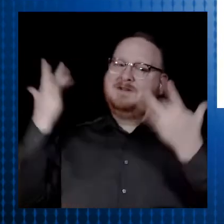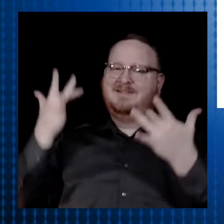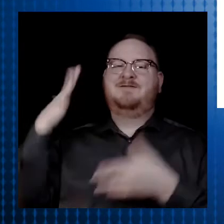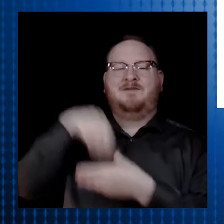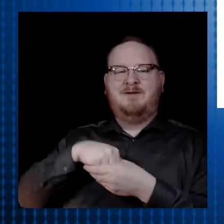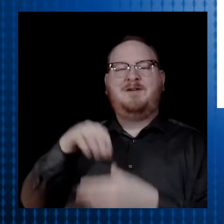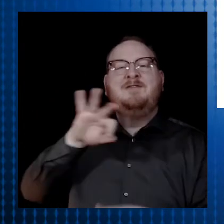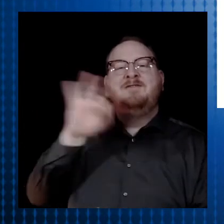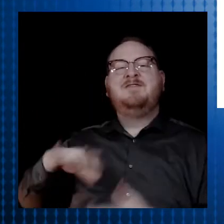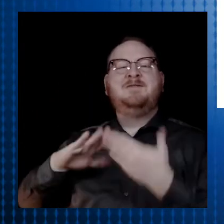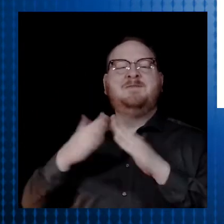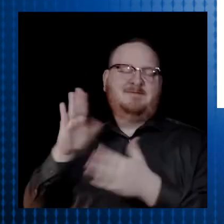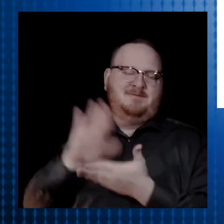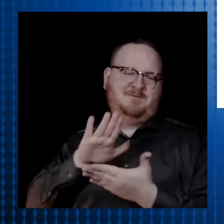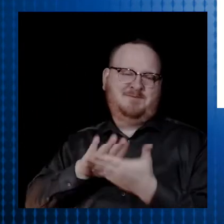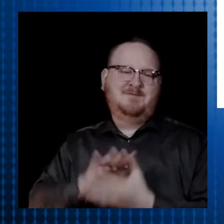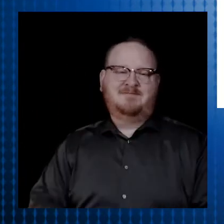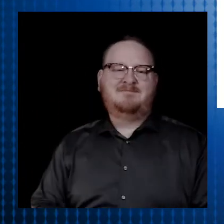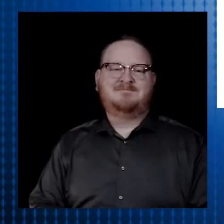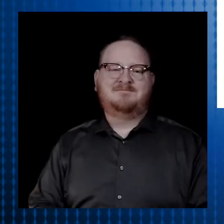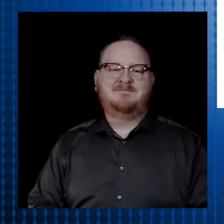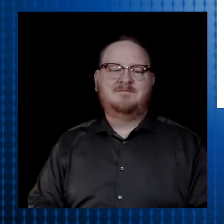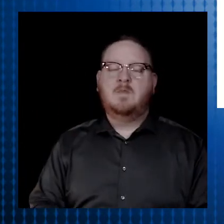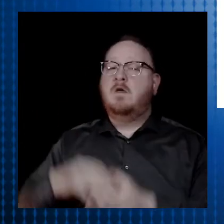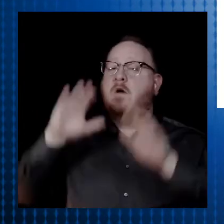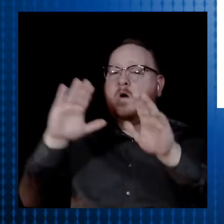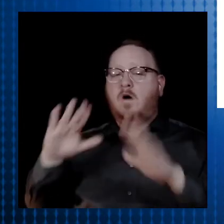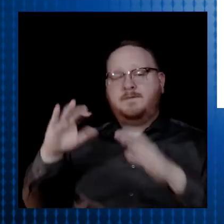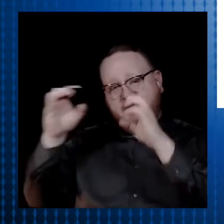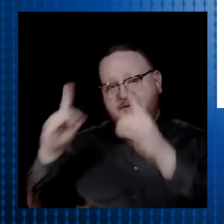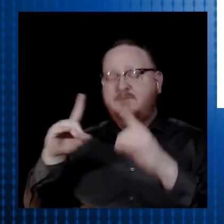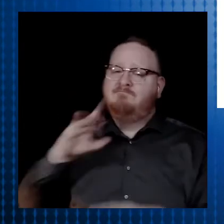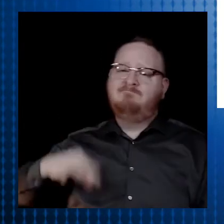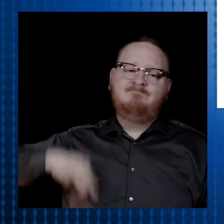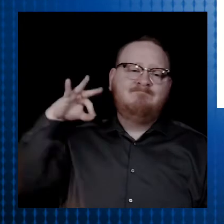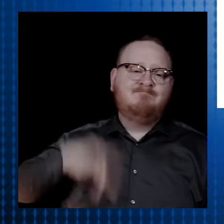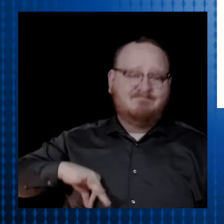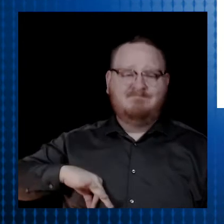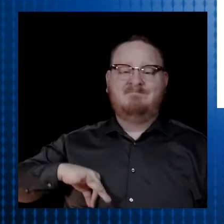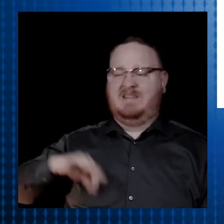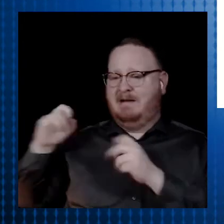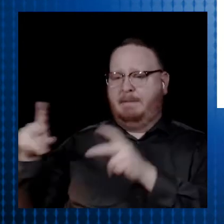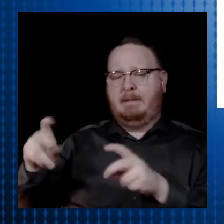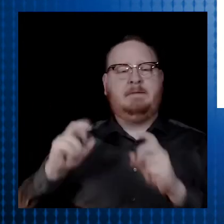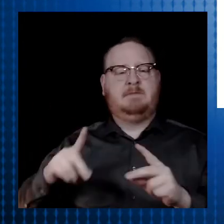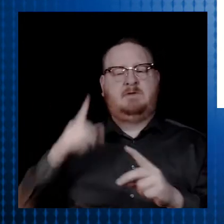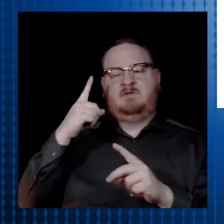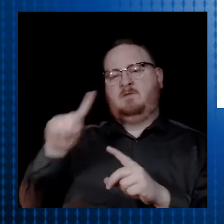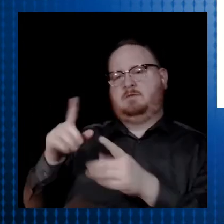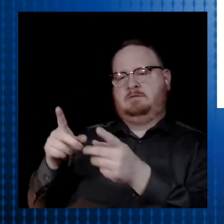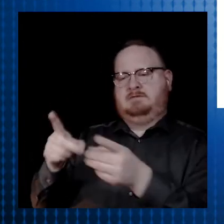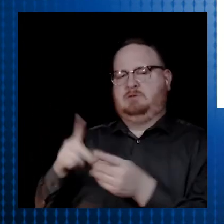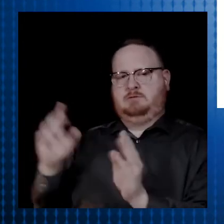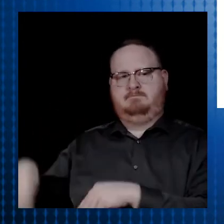Schools. She had an excellent education and benefited from the opportunities the district provided to her, and she